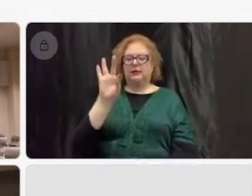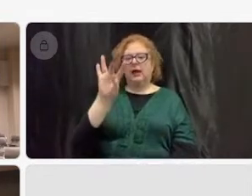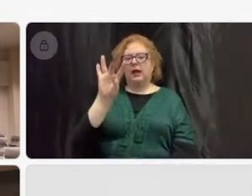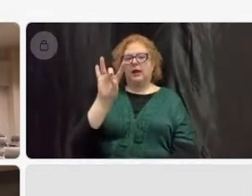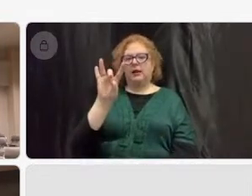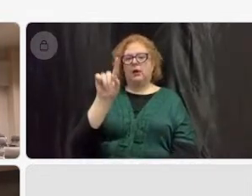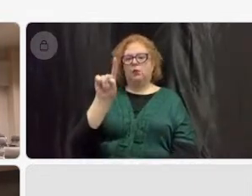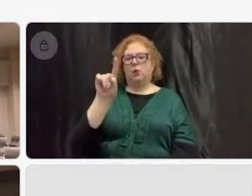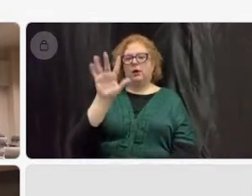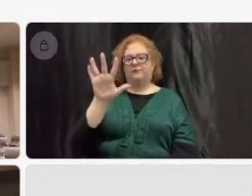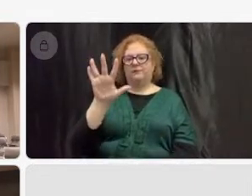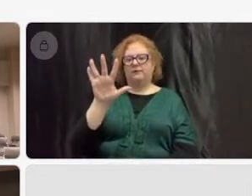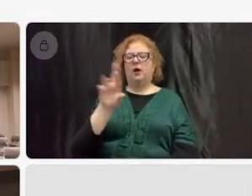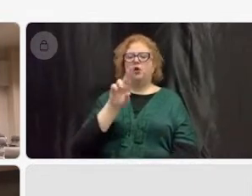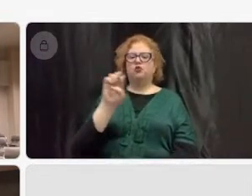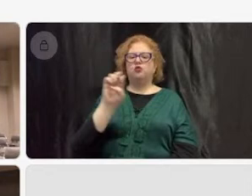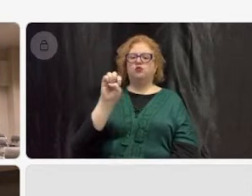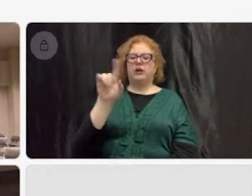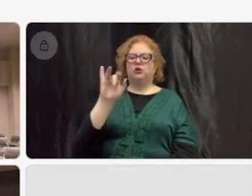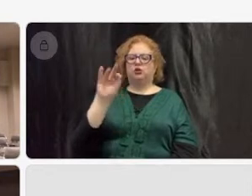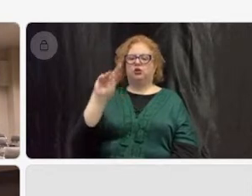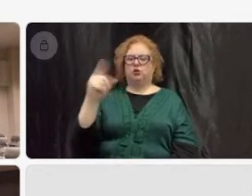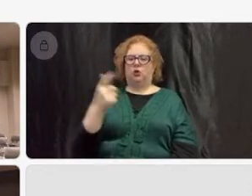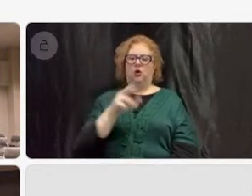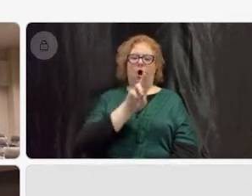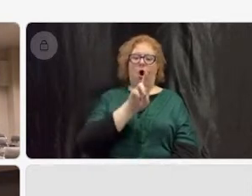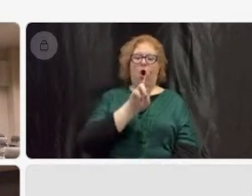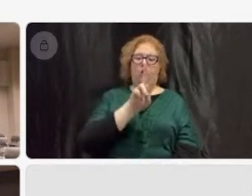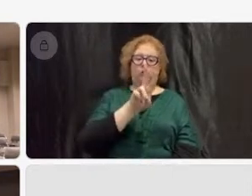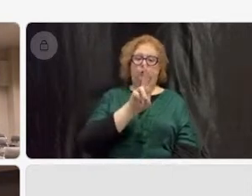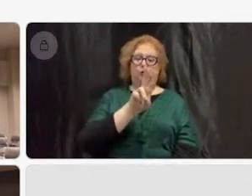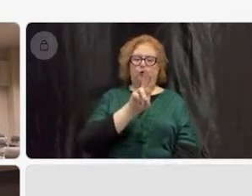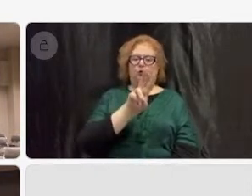Z9815, rezoning from R2 to C3,